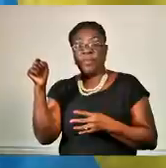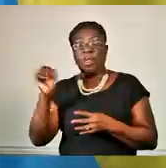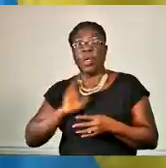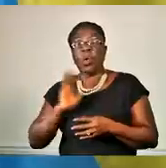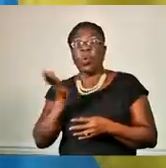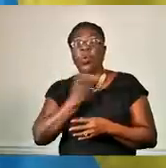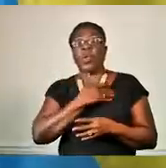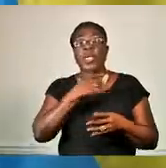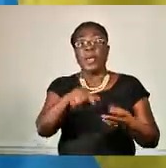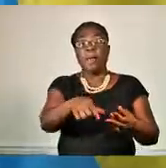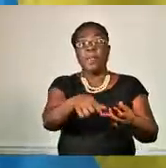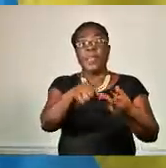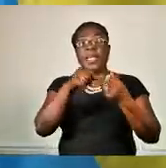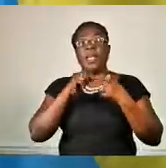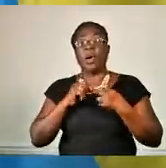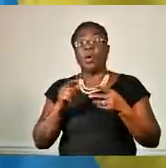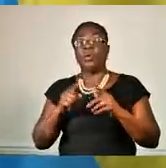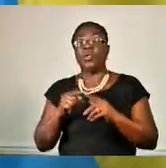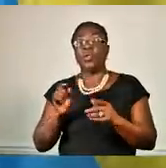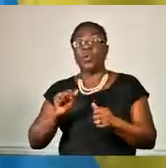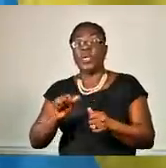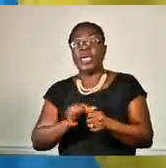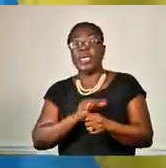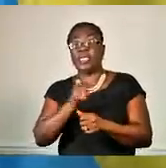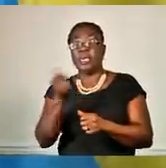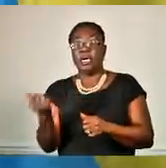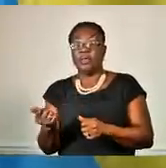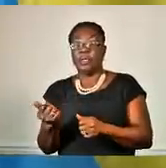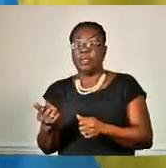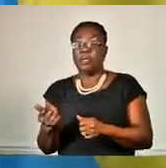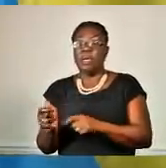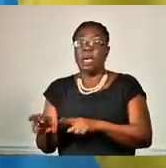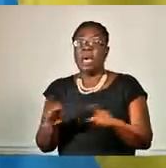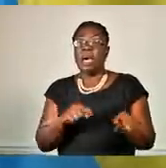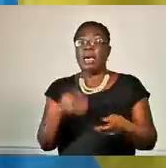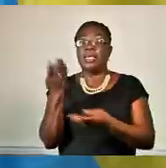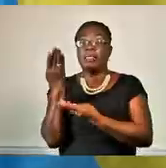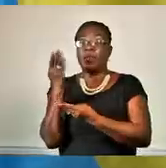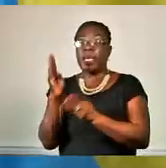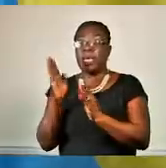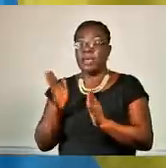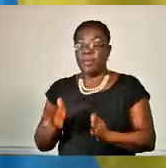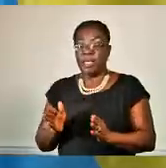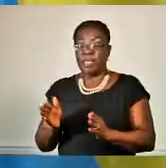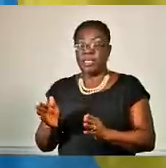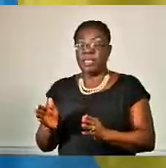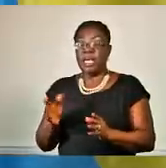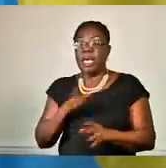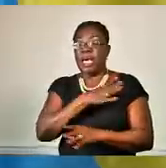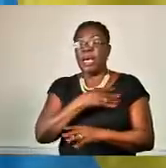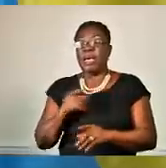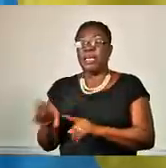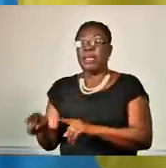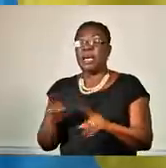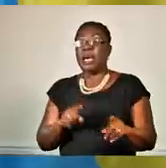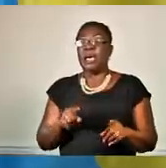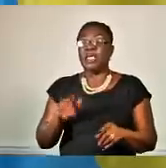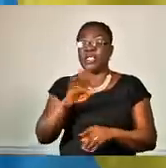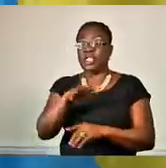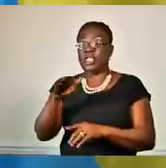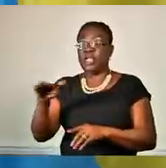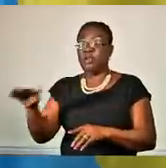we belong to each other as bohemians and as children of